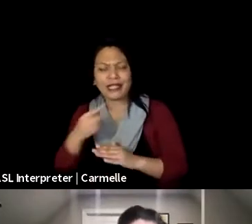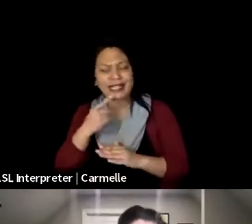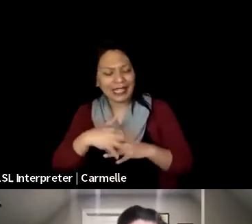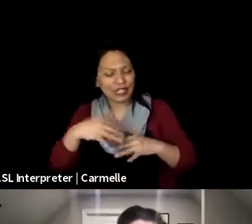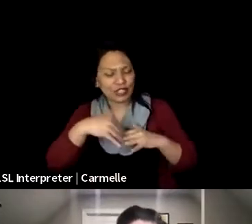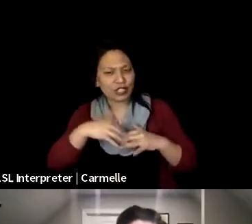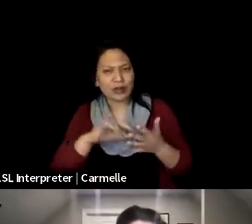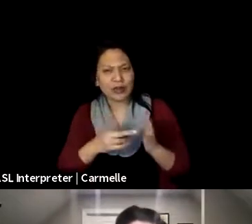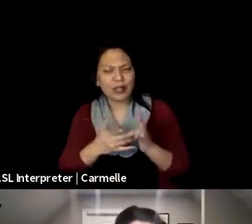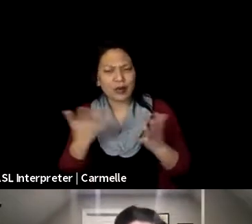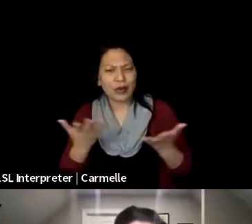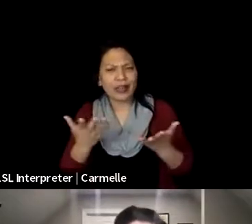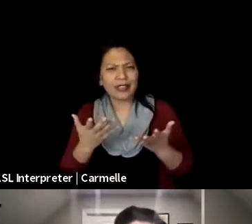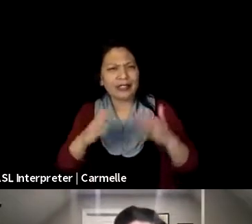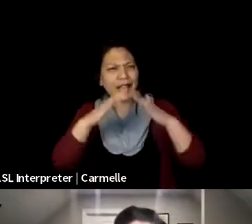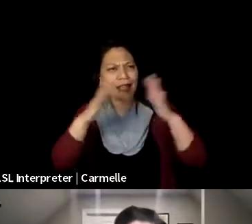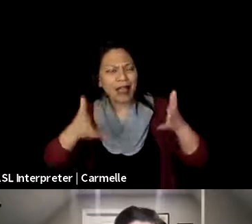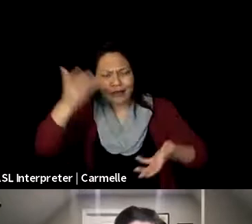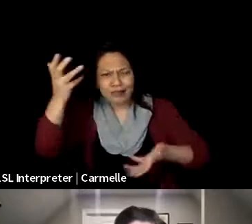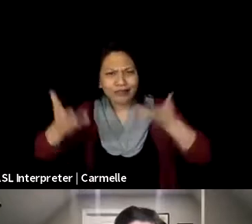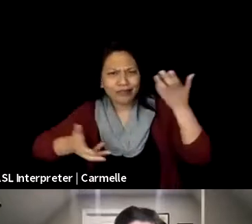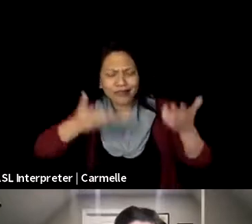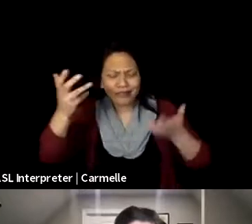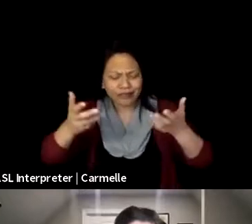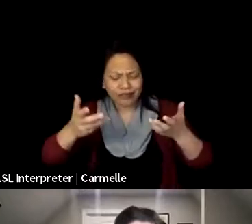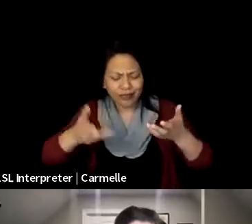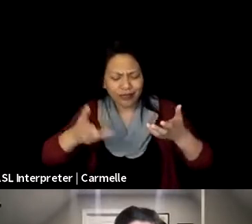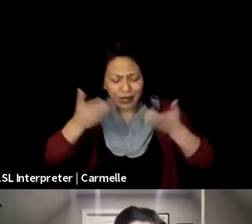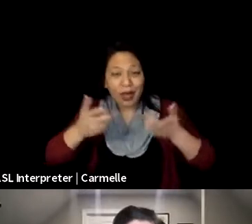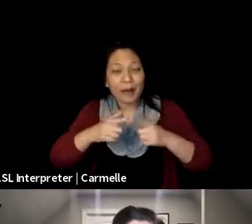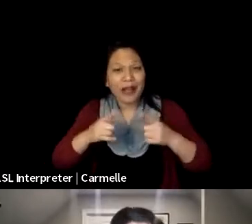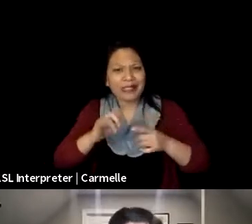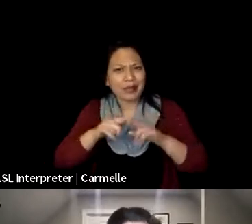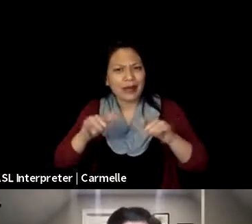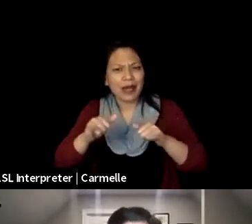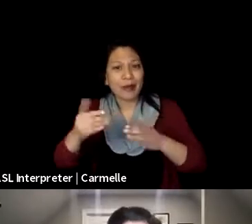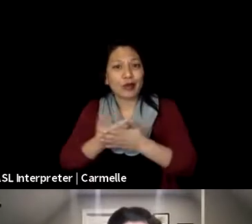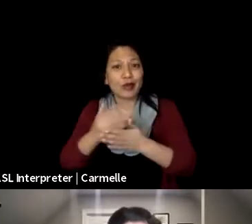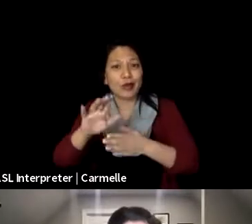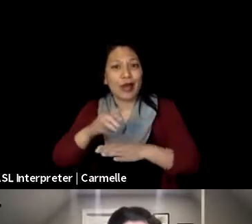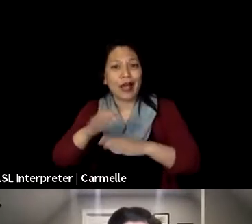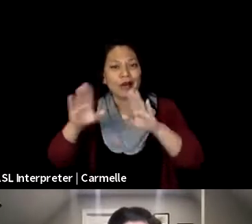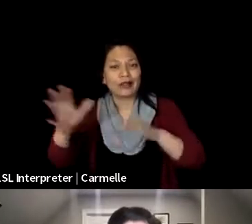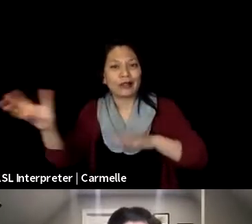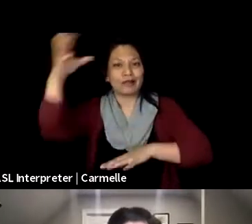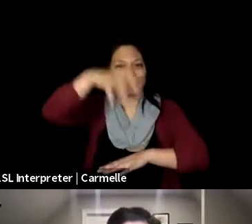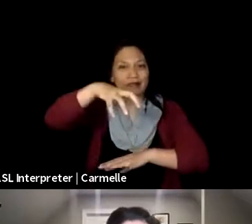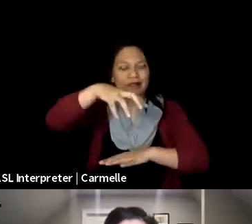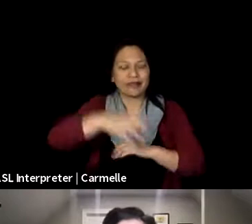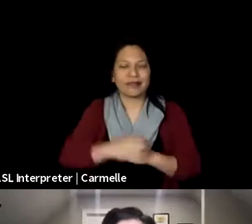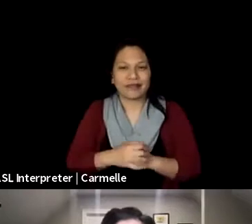the ruins of our house while a new house is being built on top. As we navigate a slew